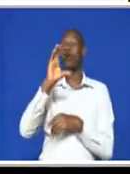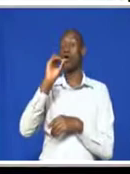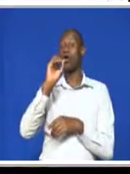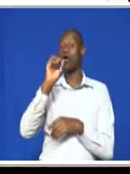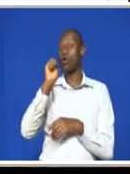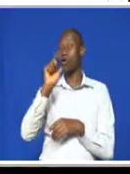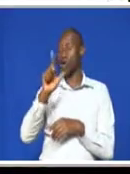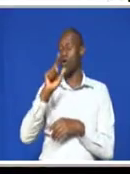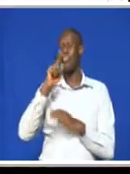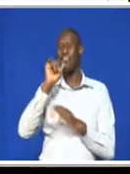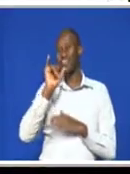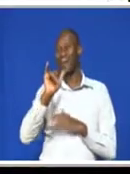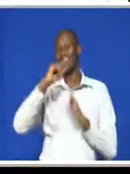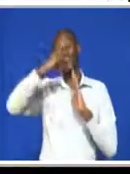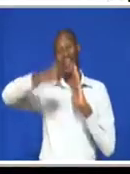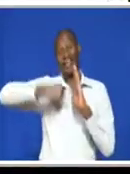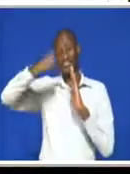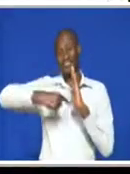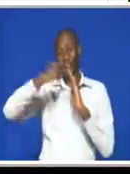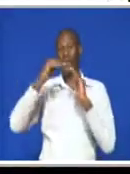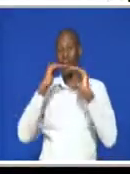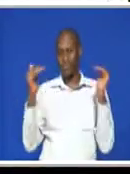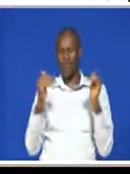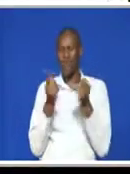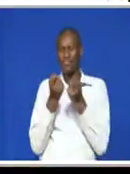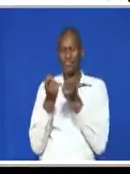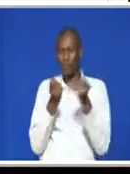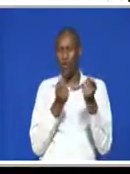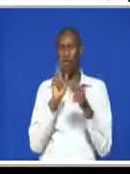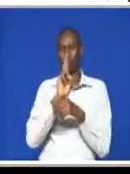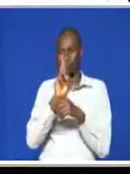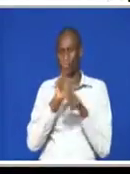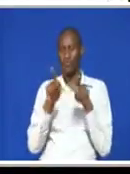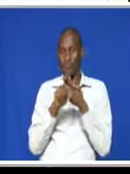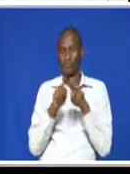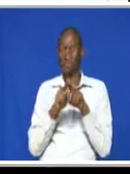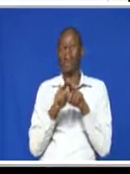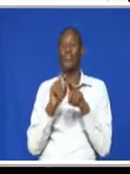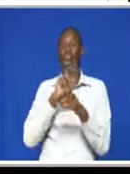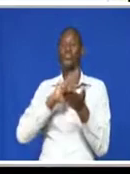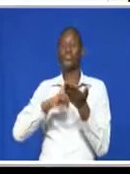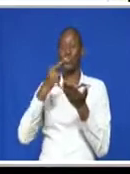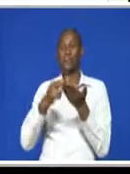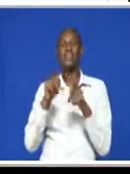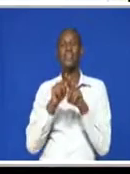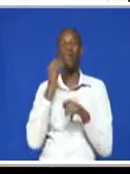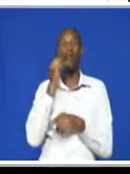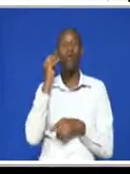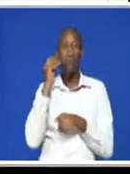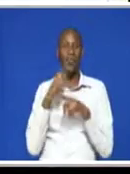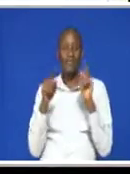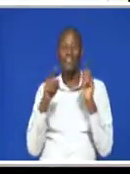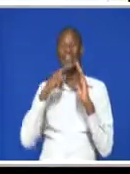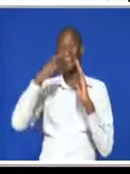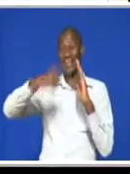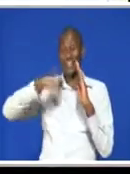the industrial level. Of course, we have got smaller uses of coal as a source of energy, even in homes, but at the